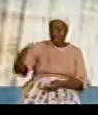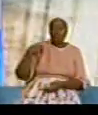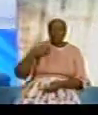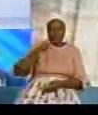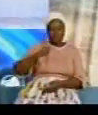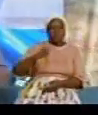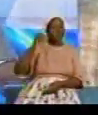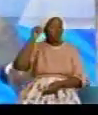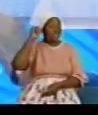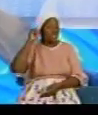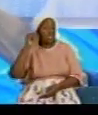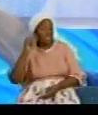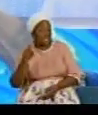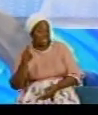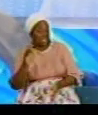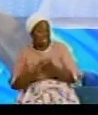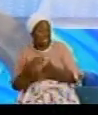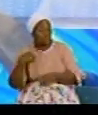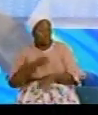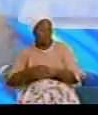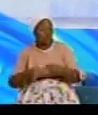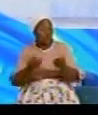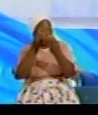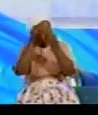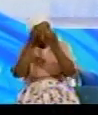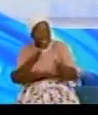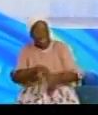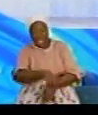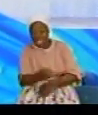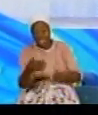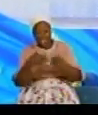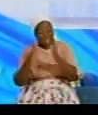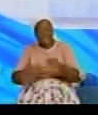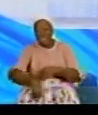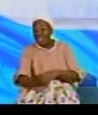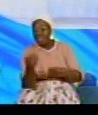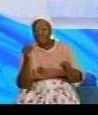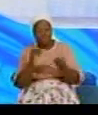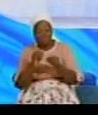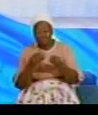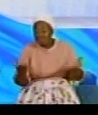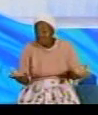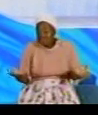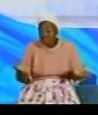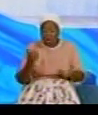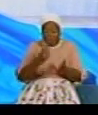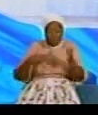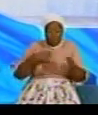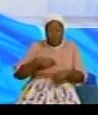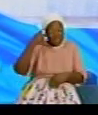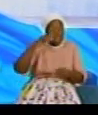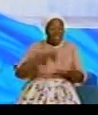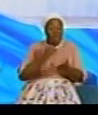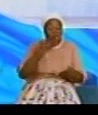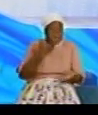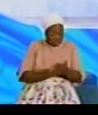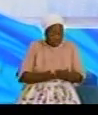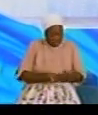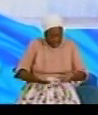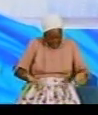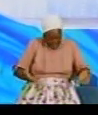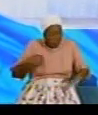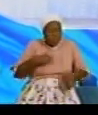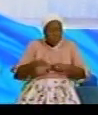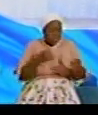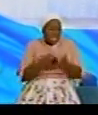not obey any leader anymore. What we think is good, we do, and he doesn't know any